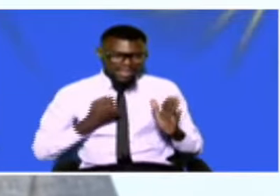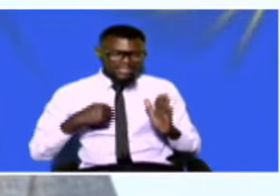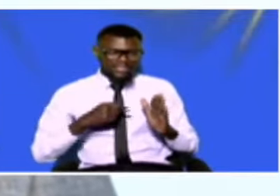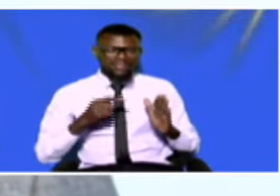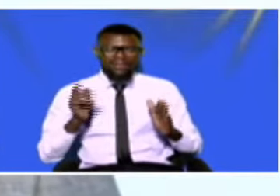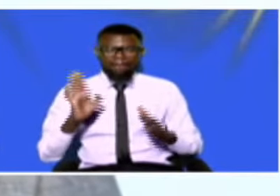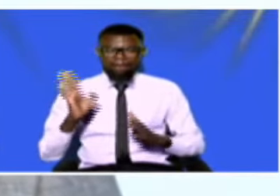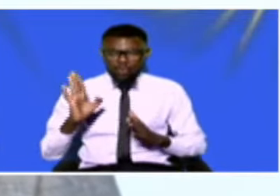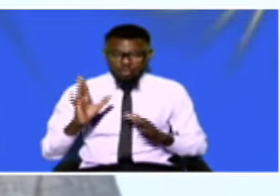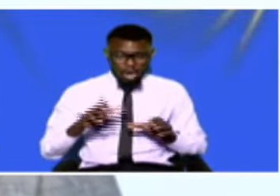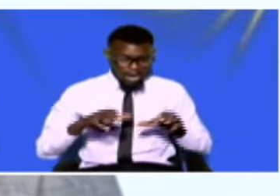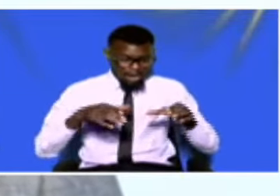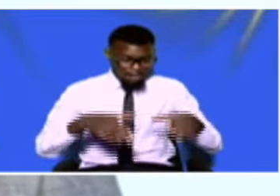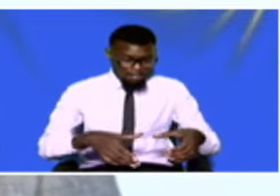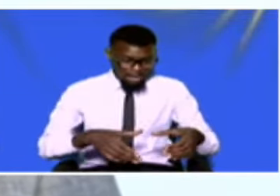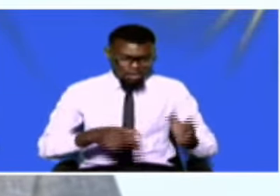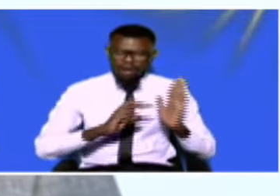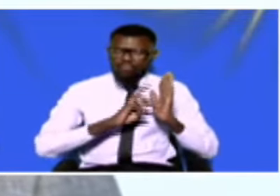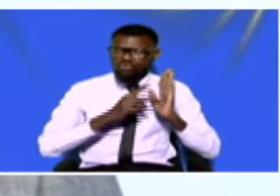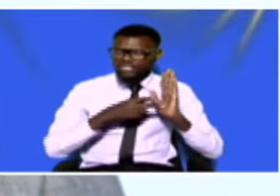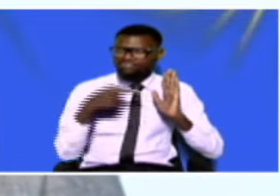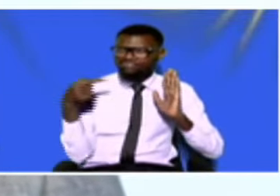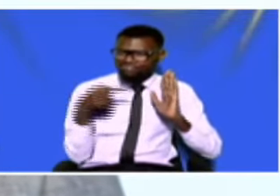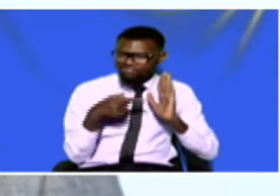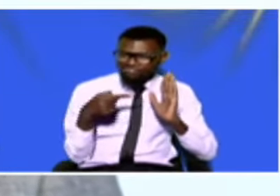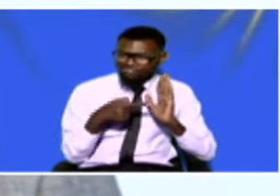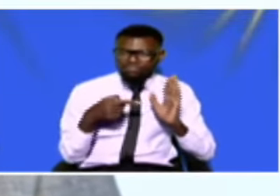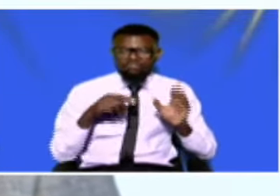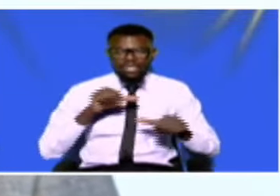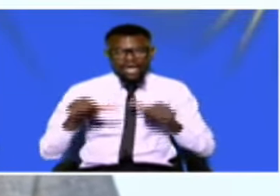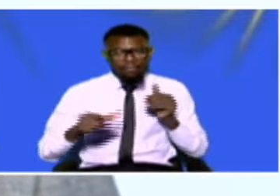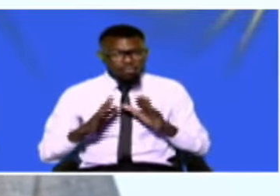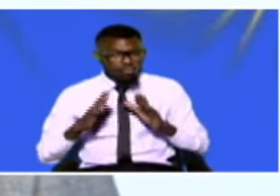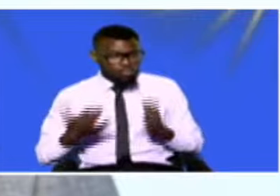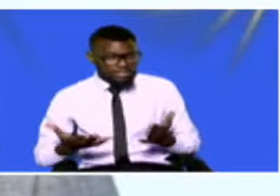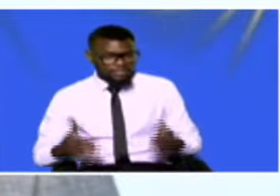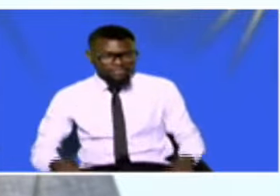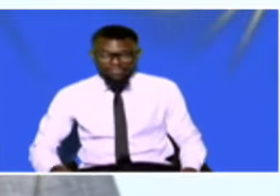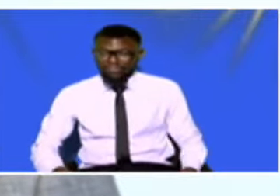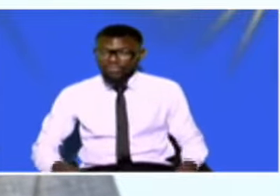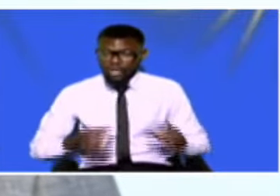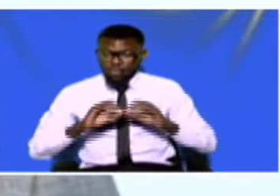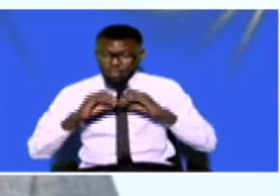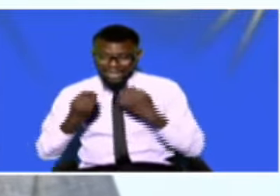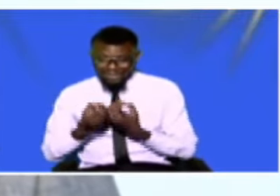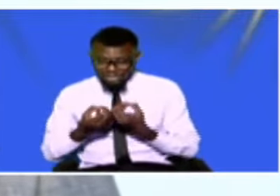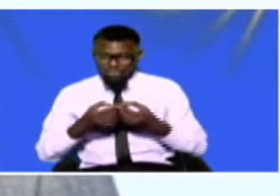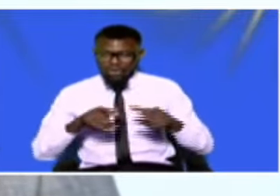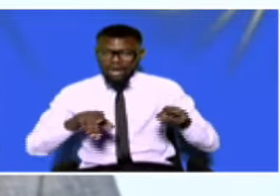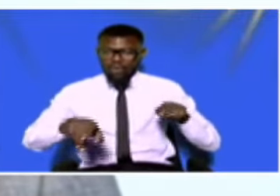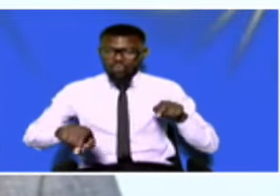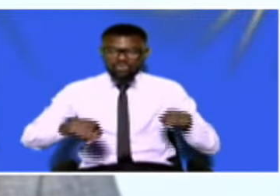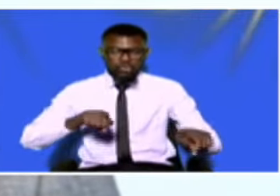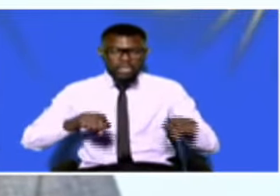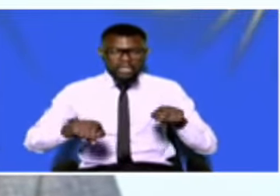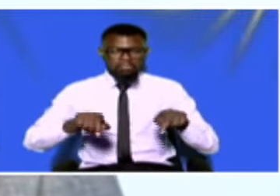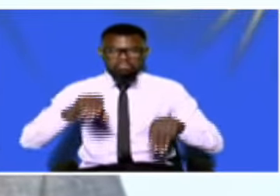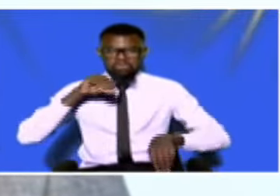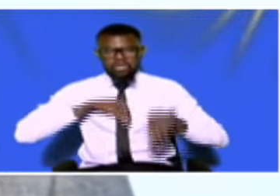Project. And the Blue Company, as you know, is about running organizations without